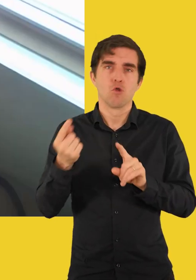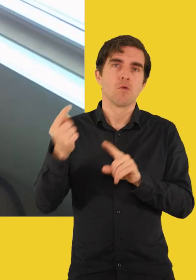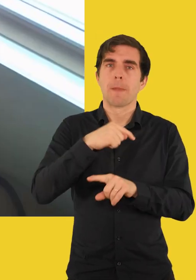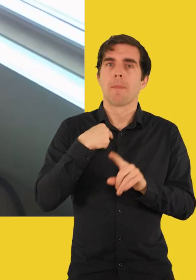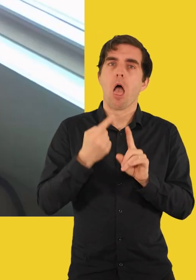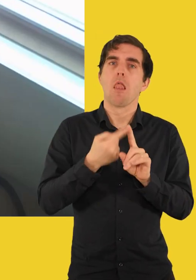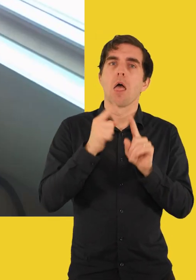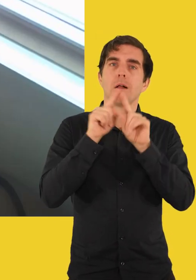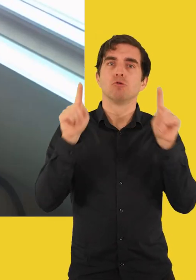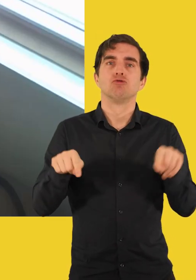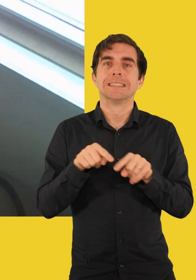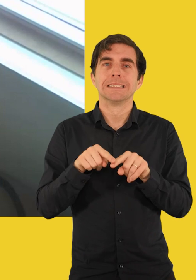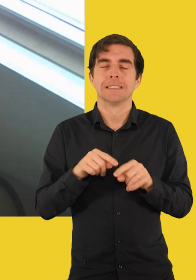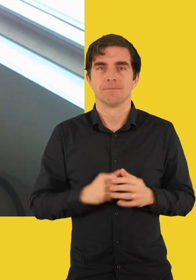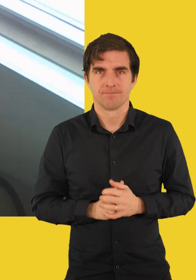going back to my